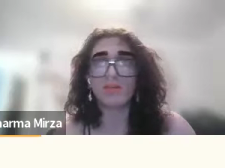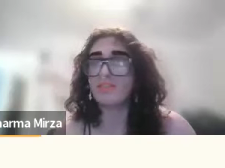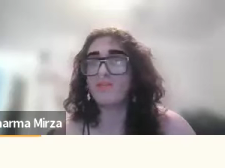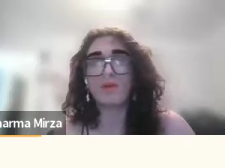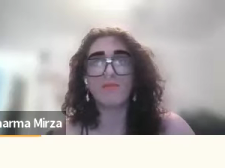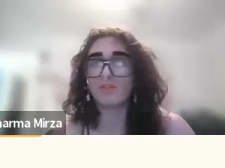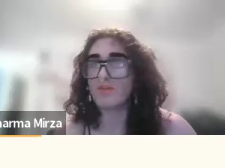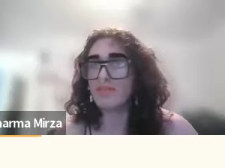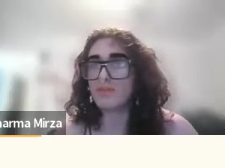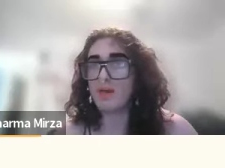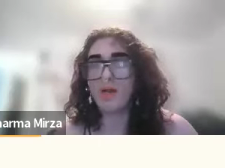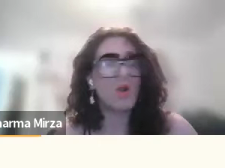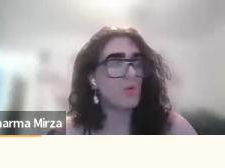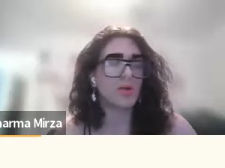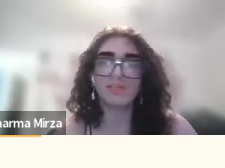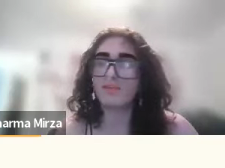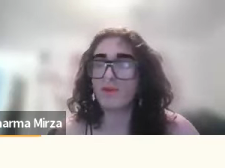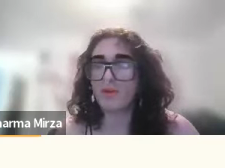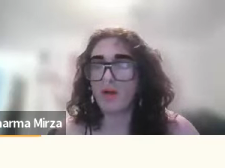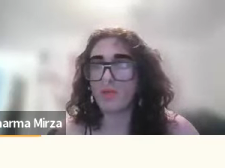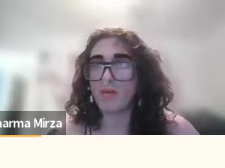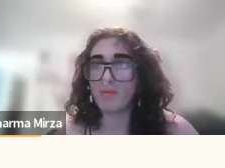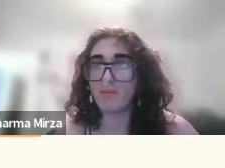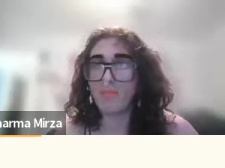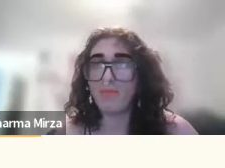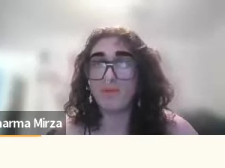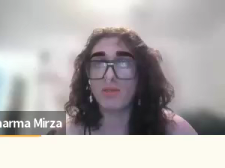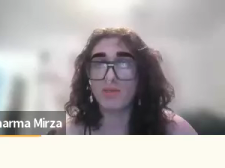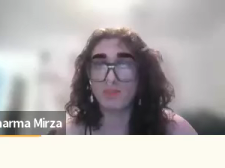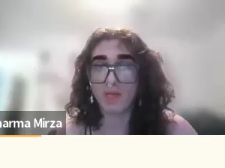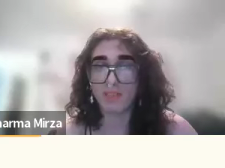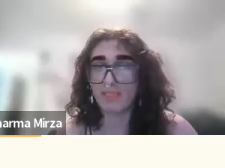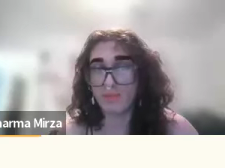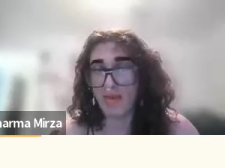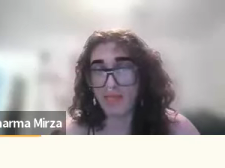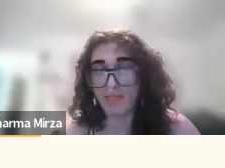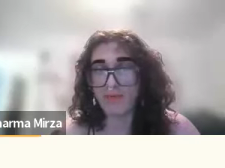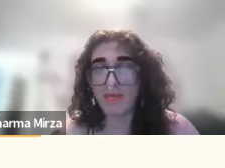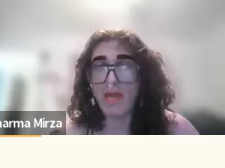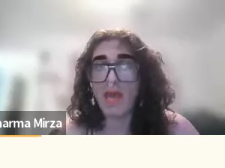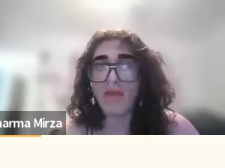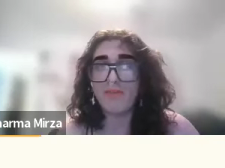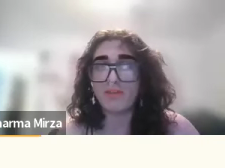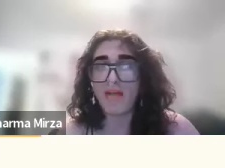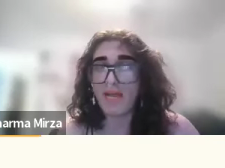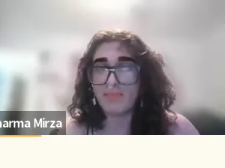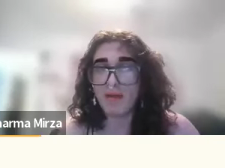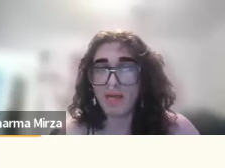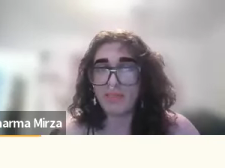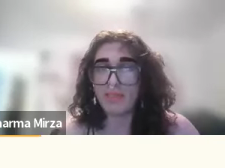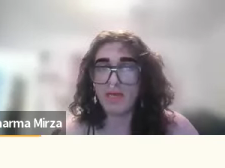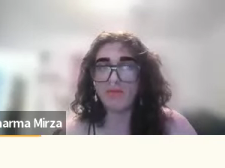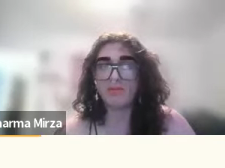right? Regardless of if we offer services or not, regardless of whether or not we lock people up, people are going to use drugs. That's the reality of it. And there's